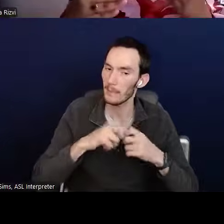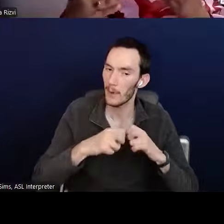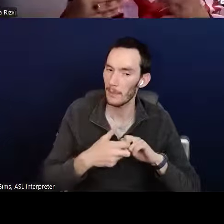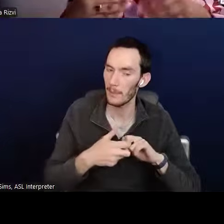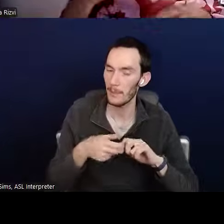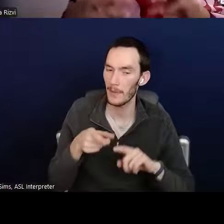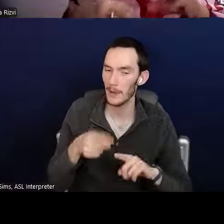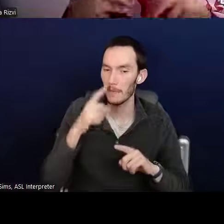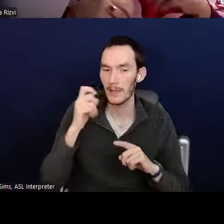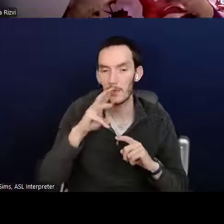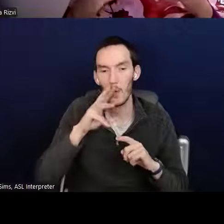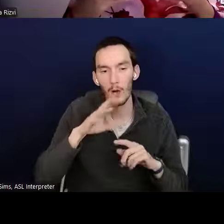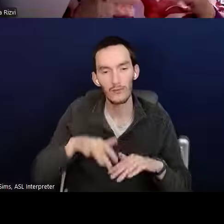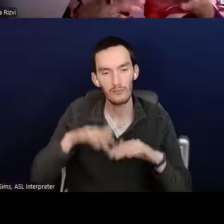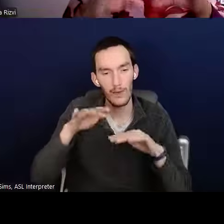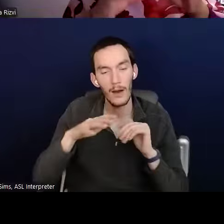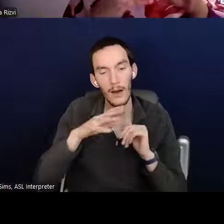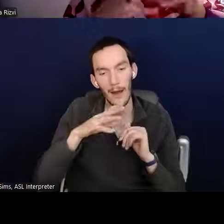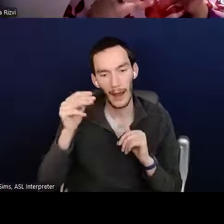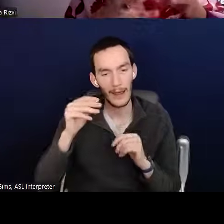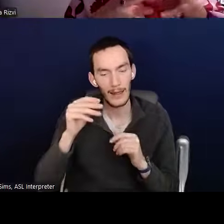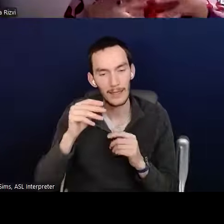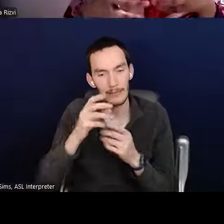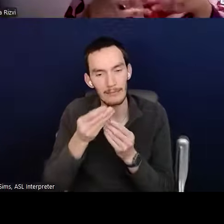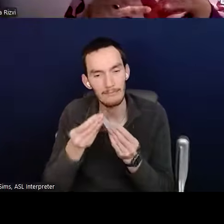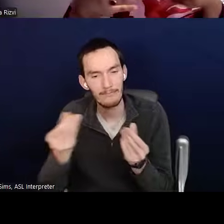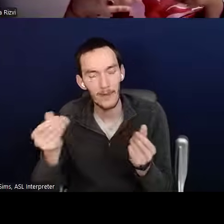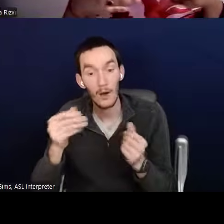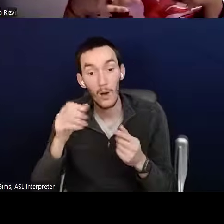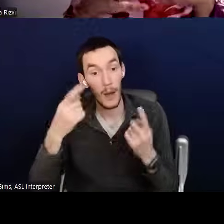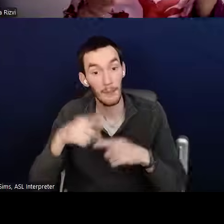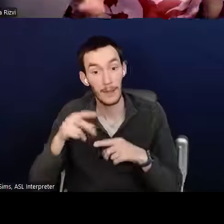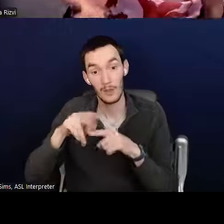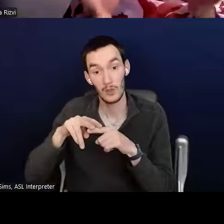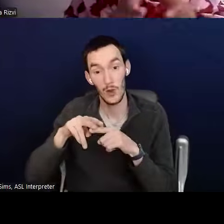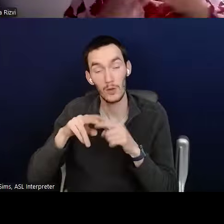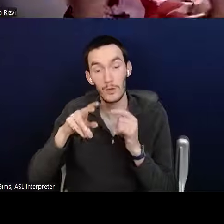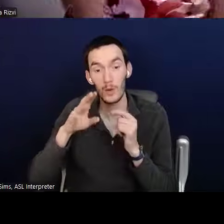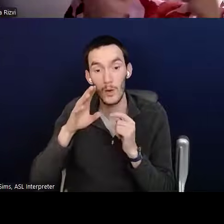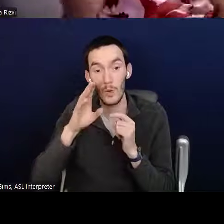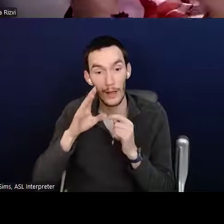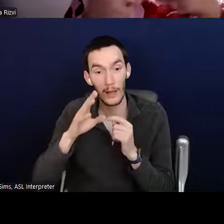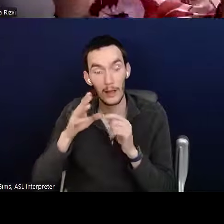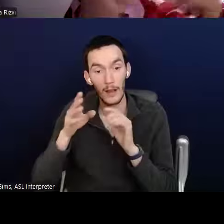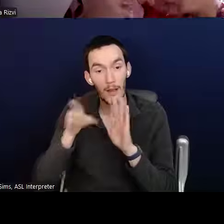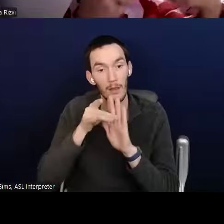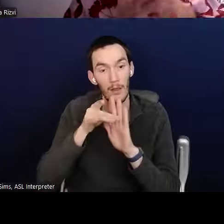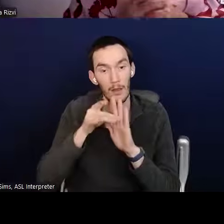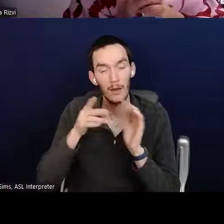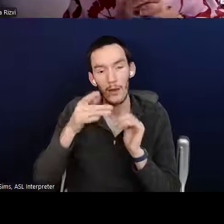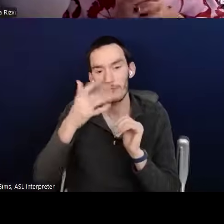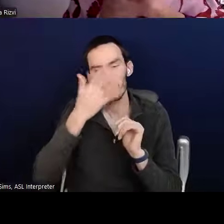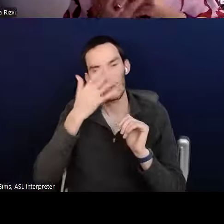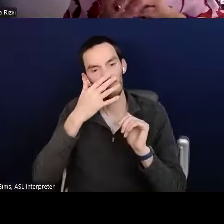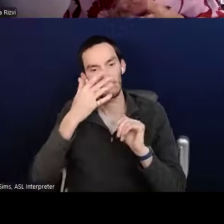of the rising water table and capillary action. What ends up happening is that salt kind of expresses itself as an efflorescence on the outside of the